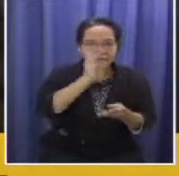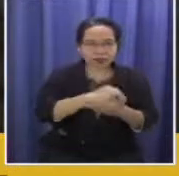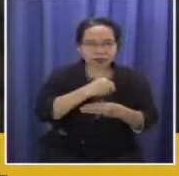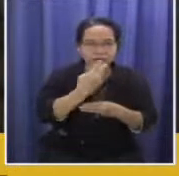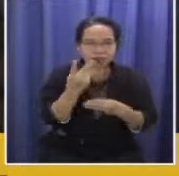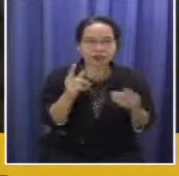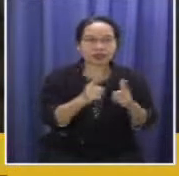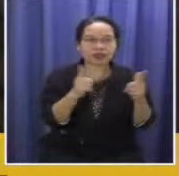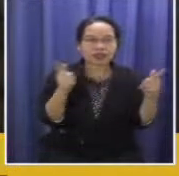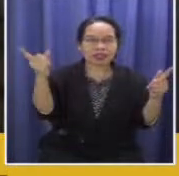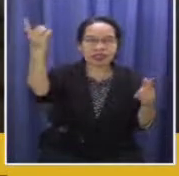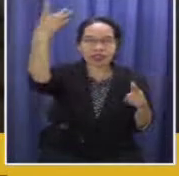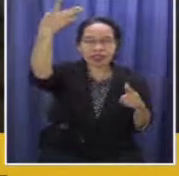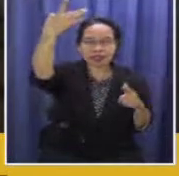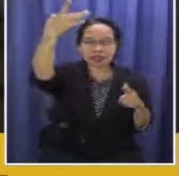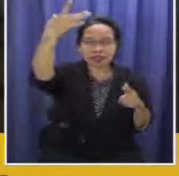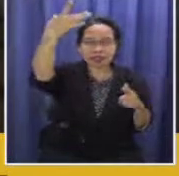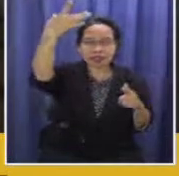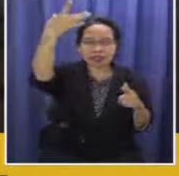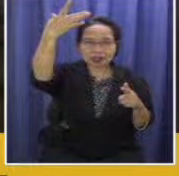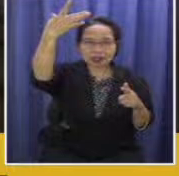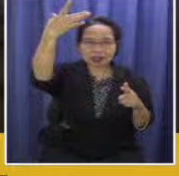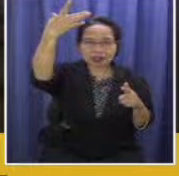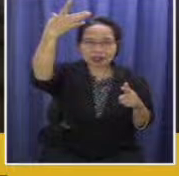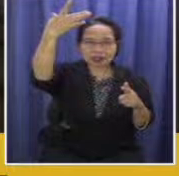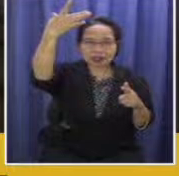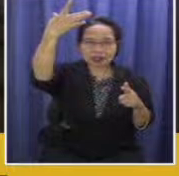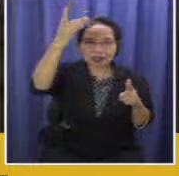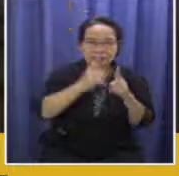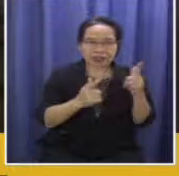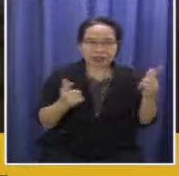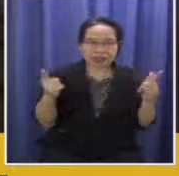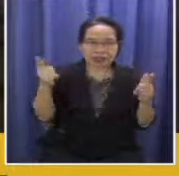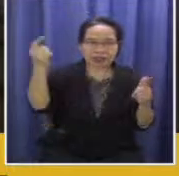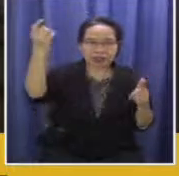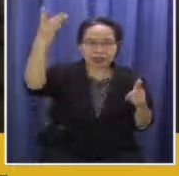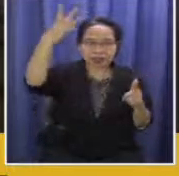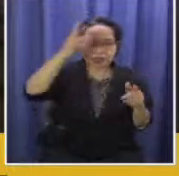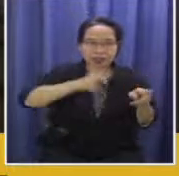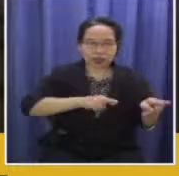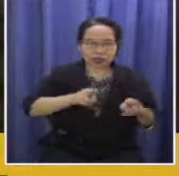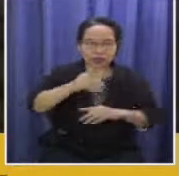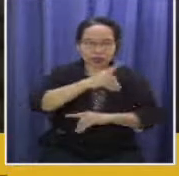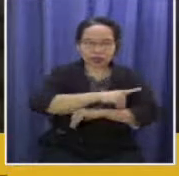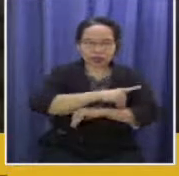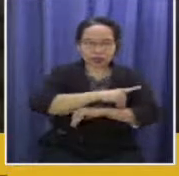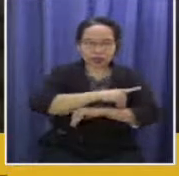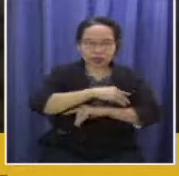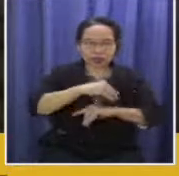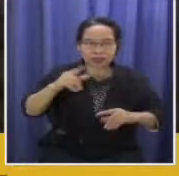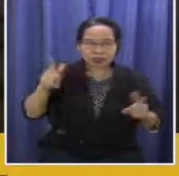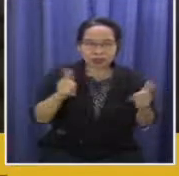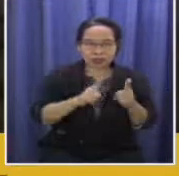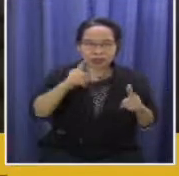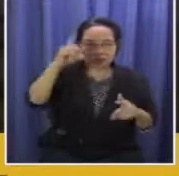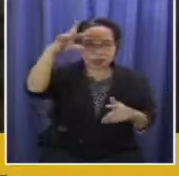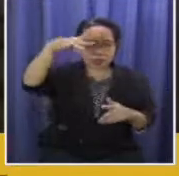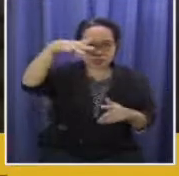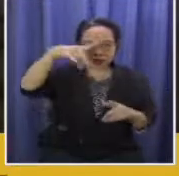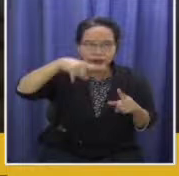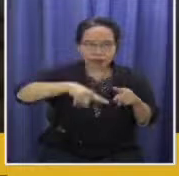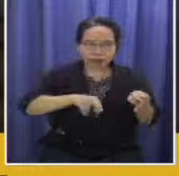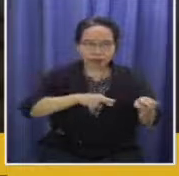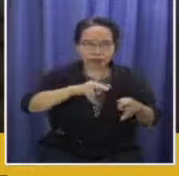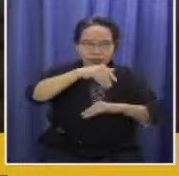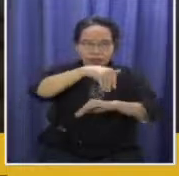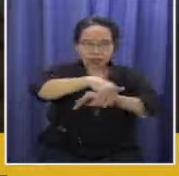two great lights. The greater light to rule the day and the lesser light to